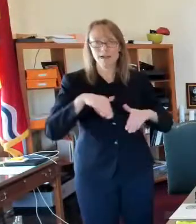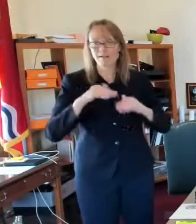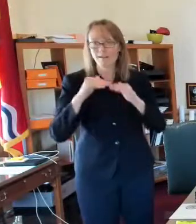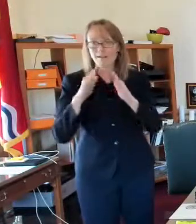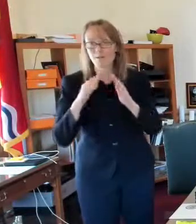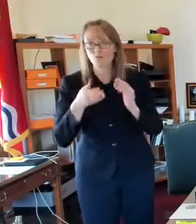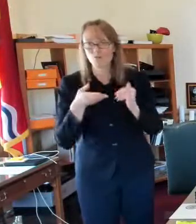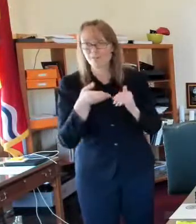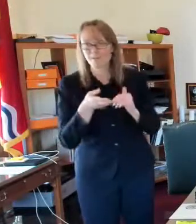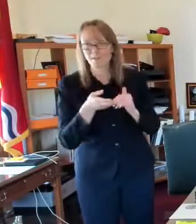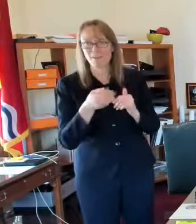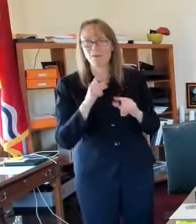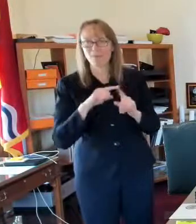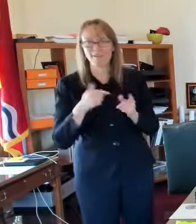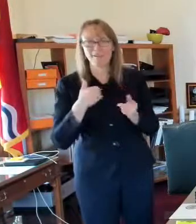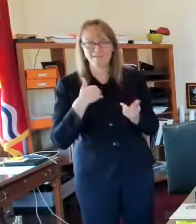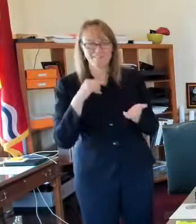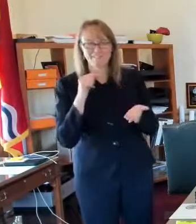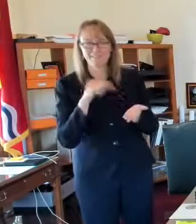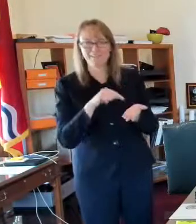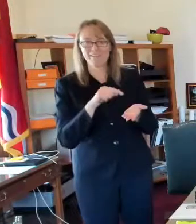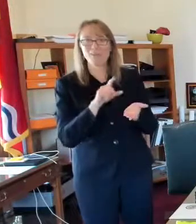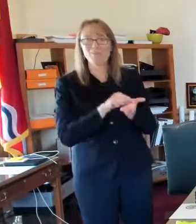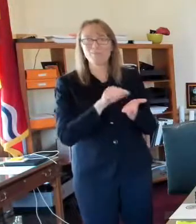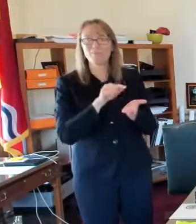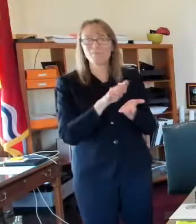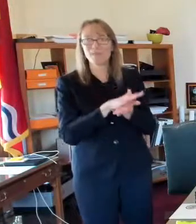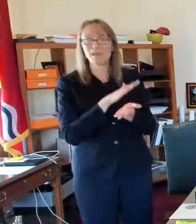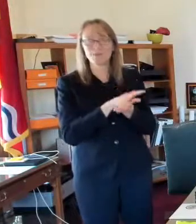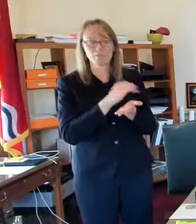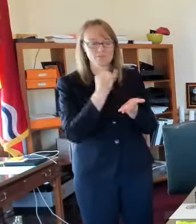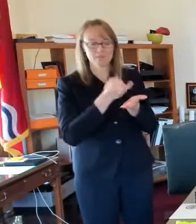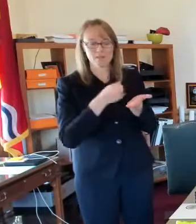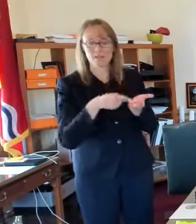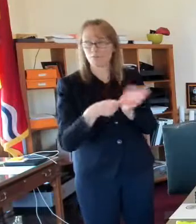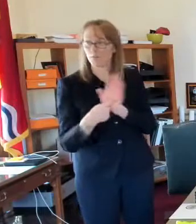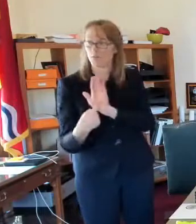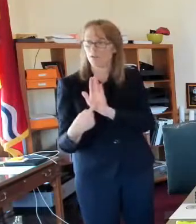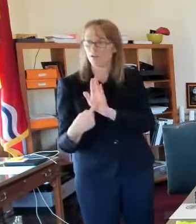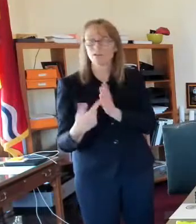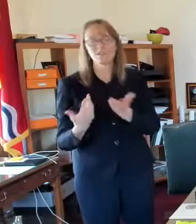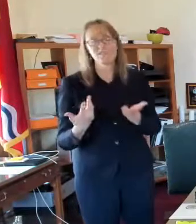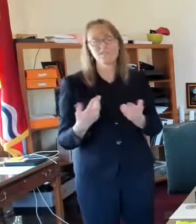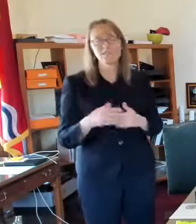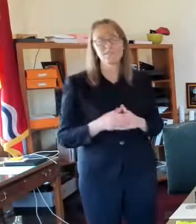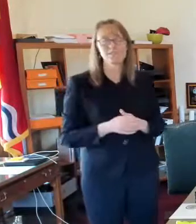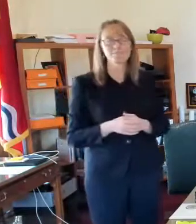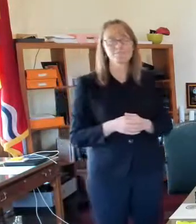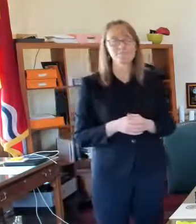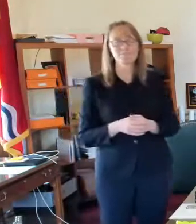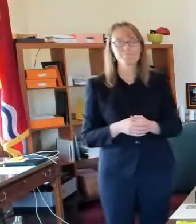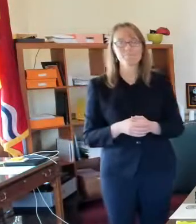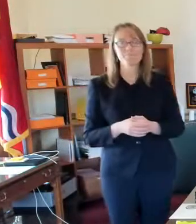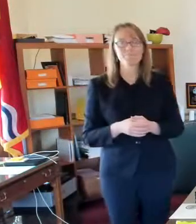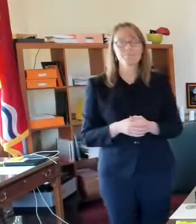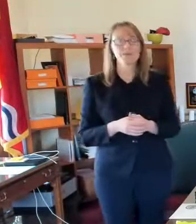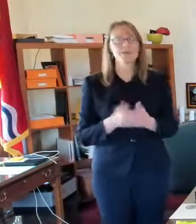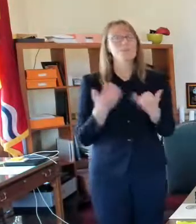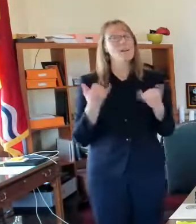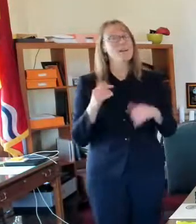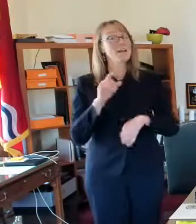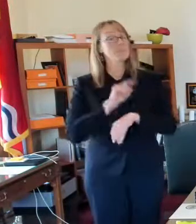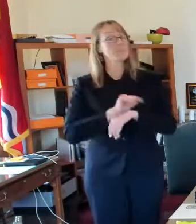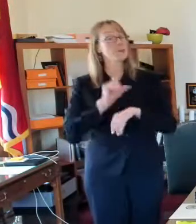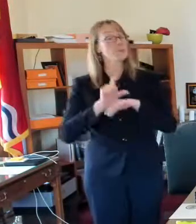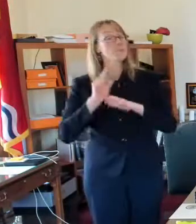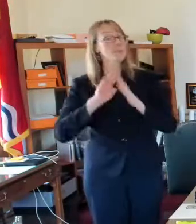I think we're seeing people move around. We're seeing more young people in the city than we ever have before, but we're